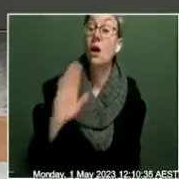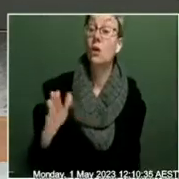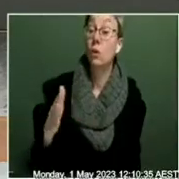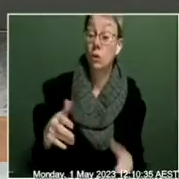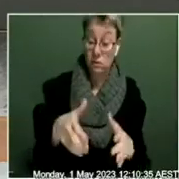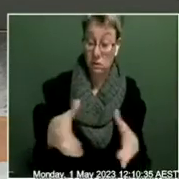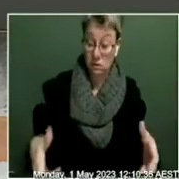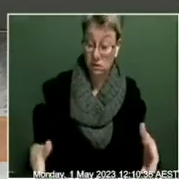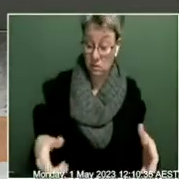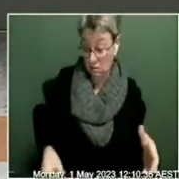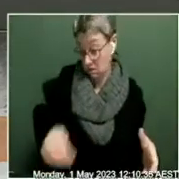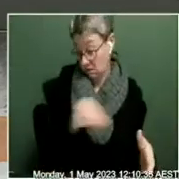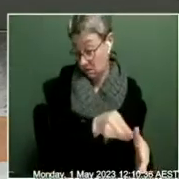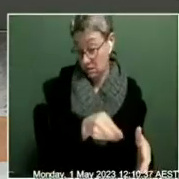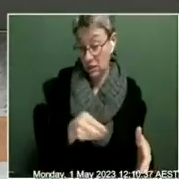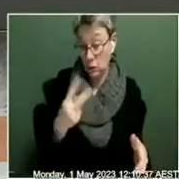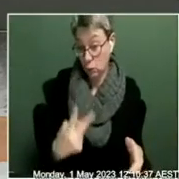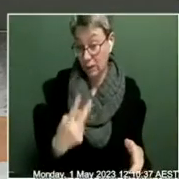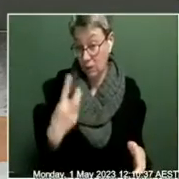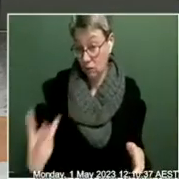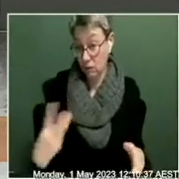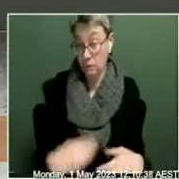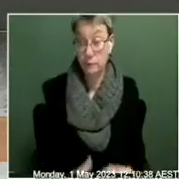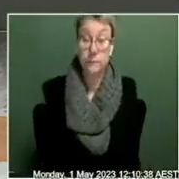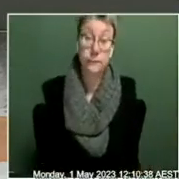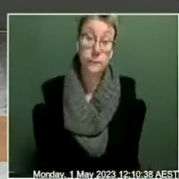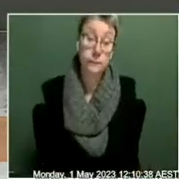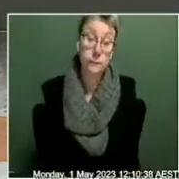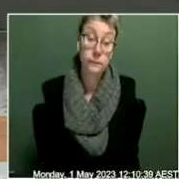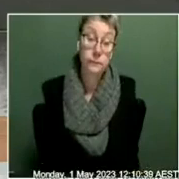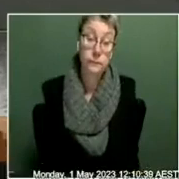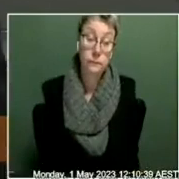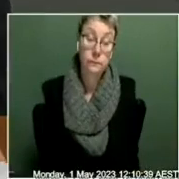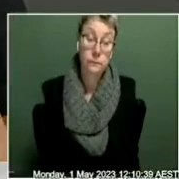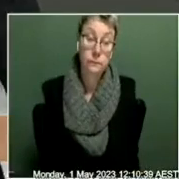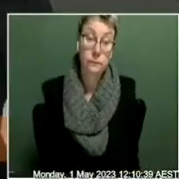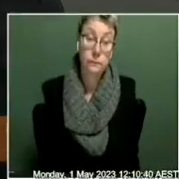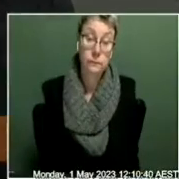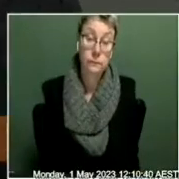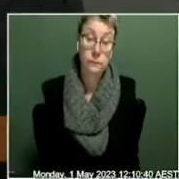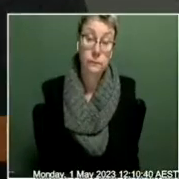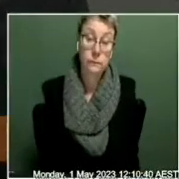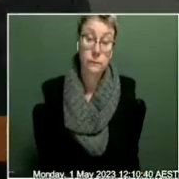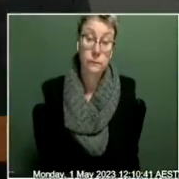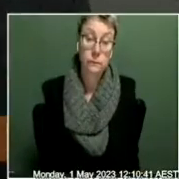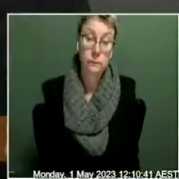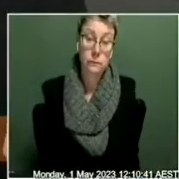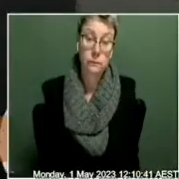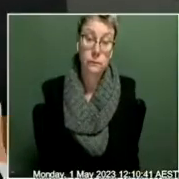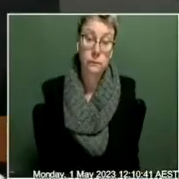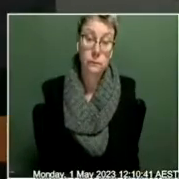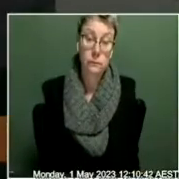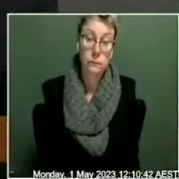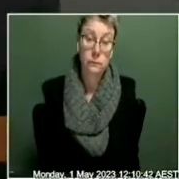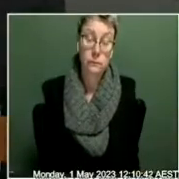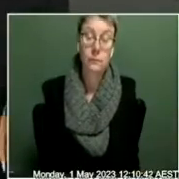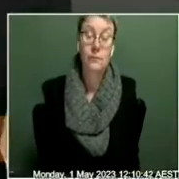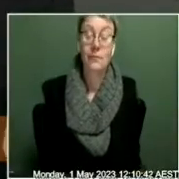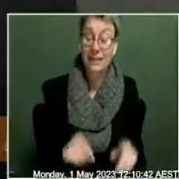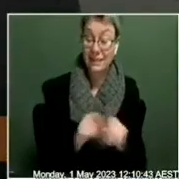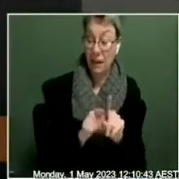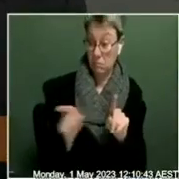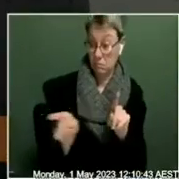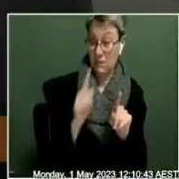As the witnesses mentioned, this is a draft report prepared for the Council of Attorneys